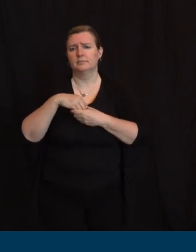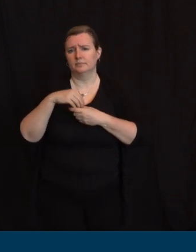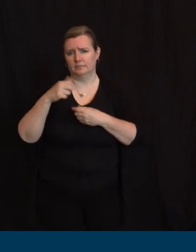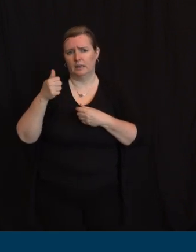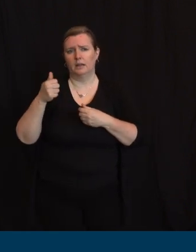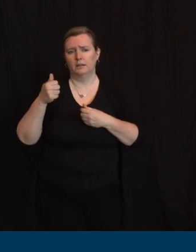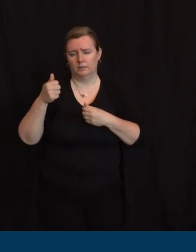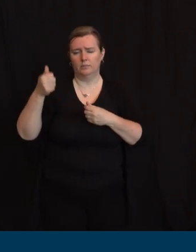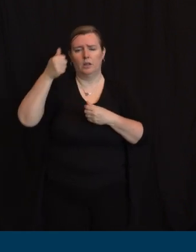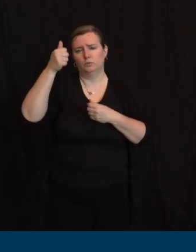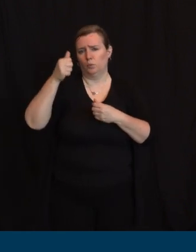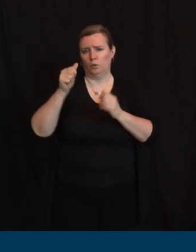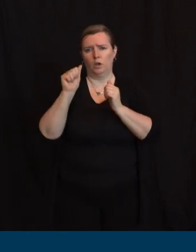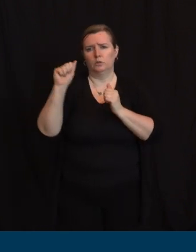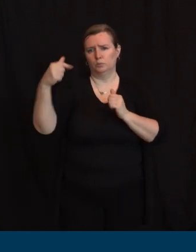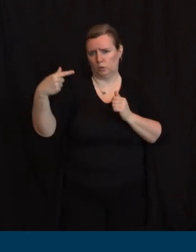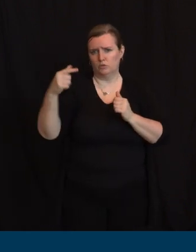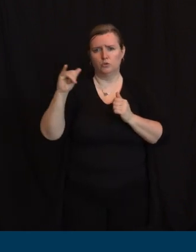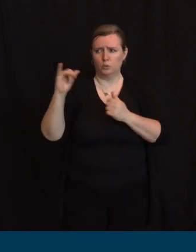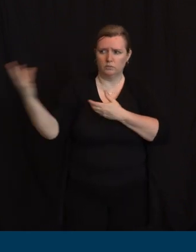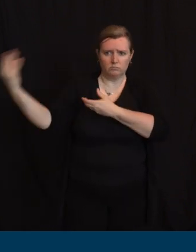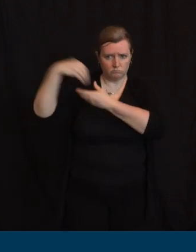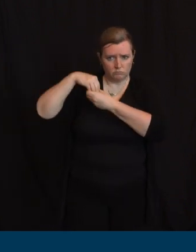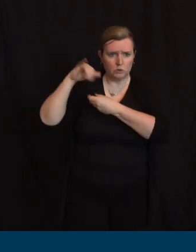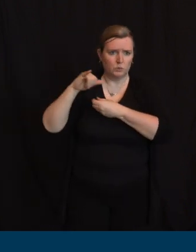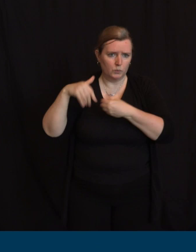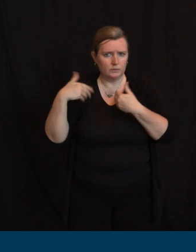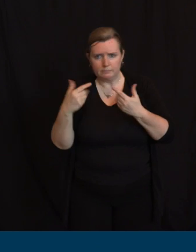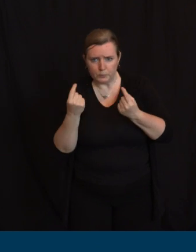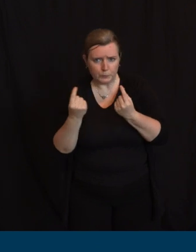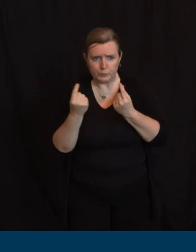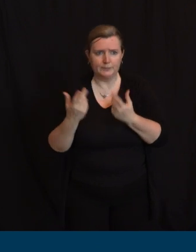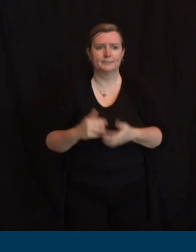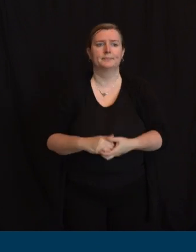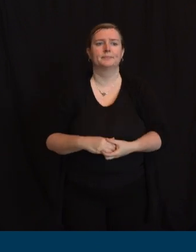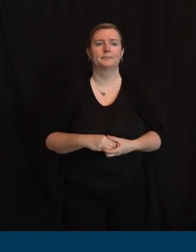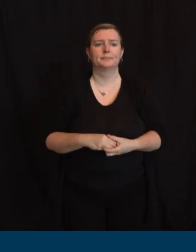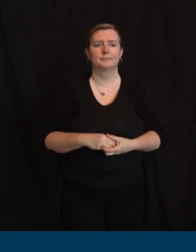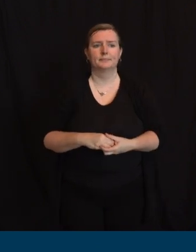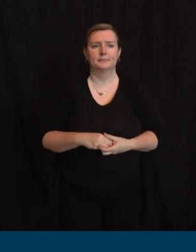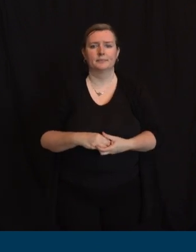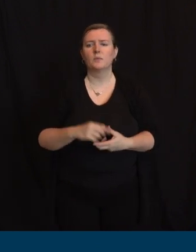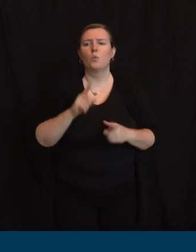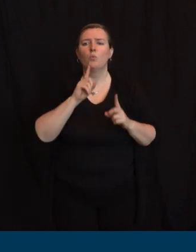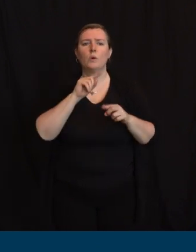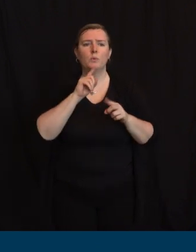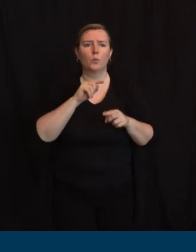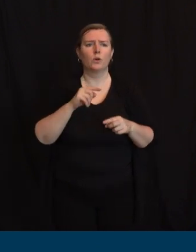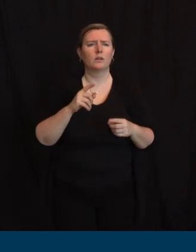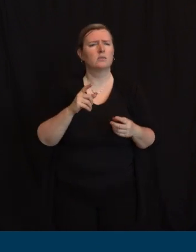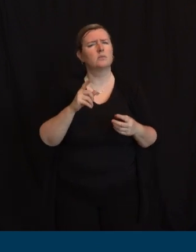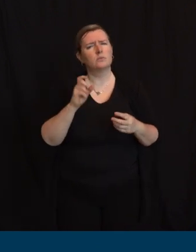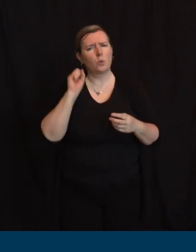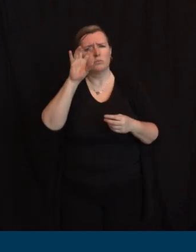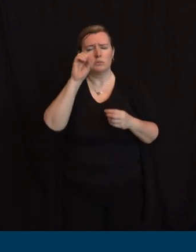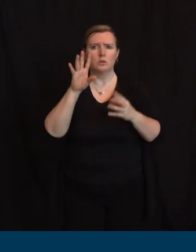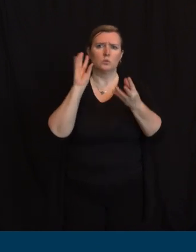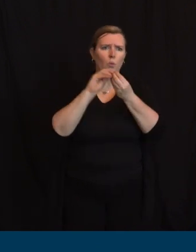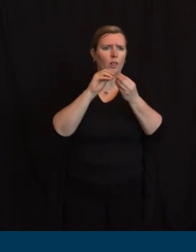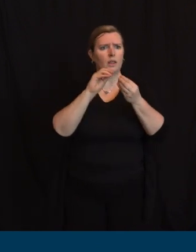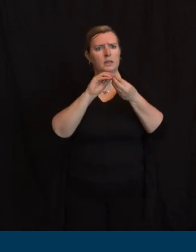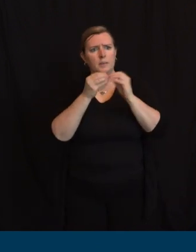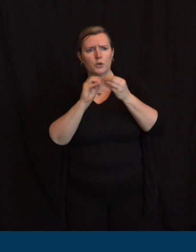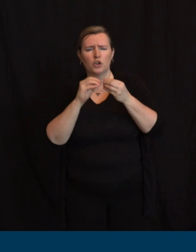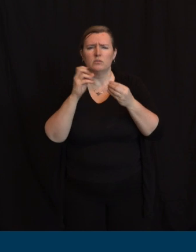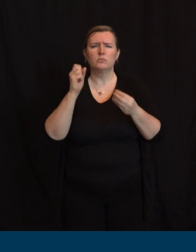I know that you guys give us the total hospitalization number every day, but do we have the daily hospital admission